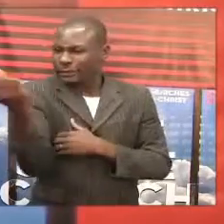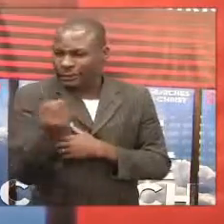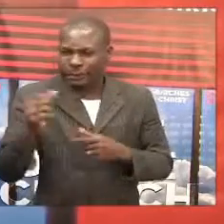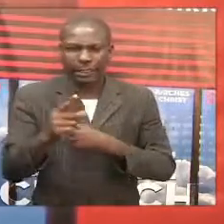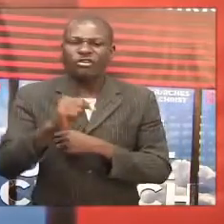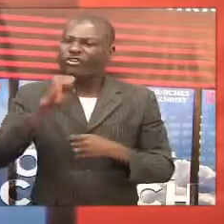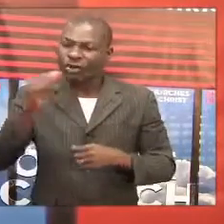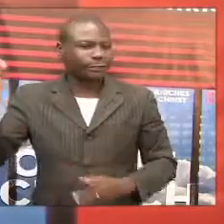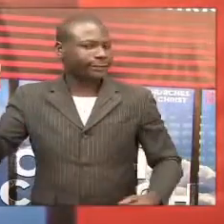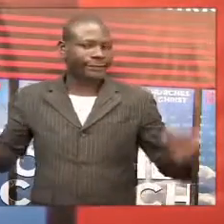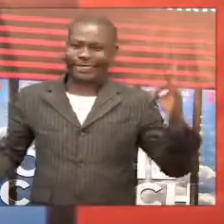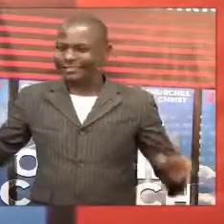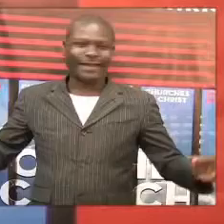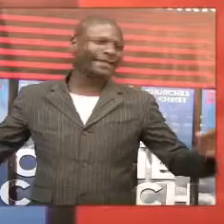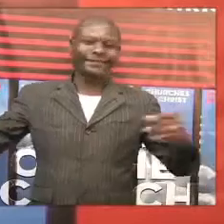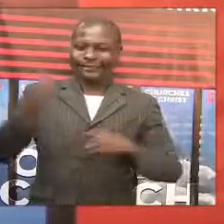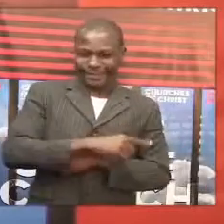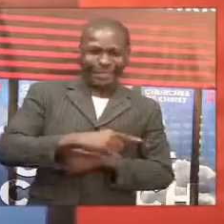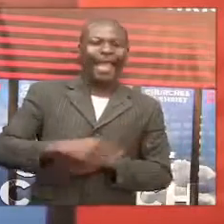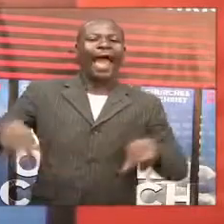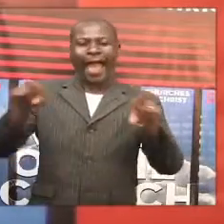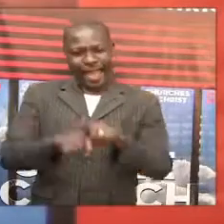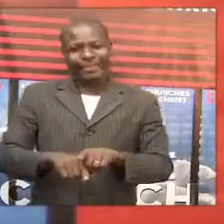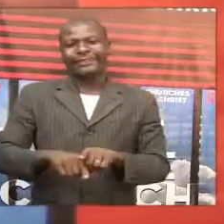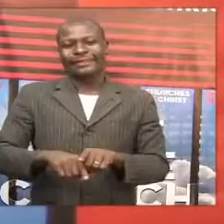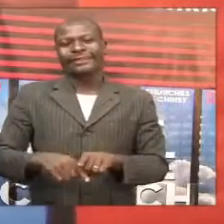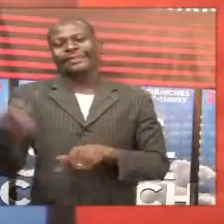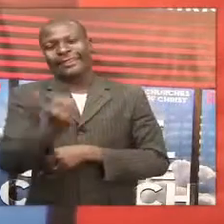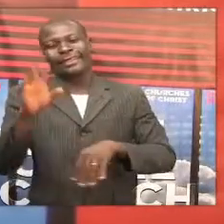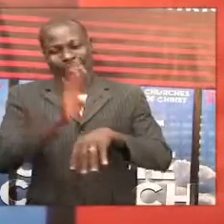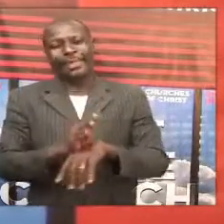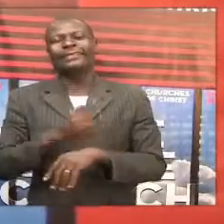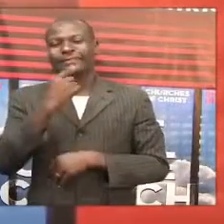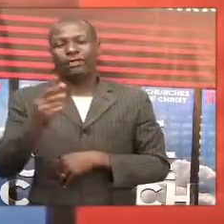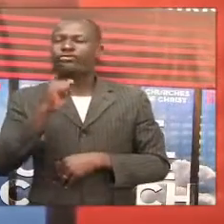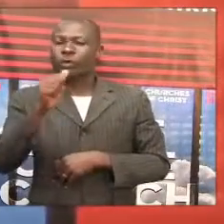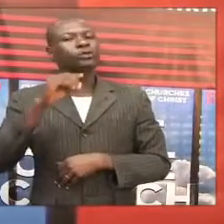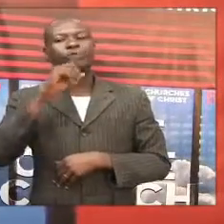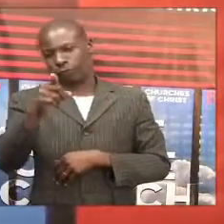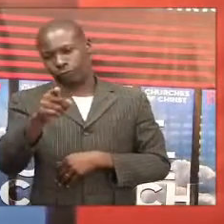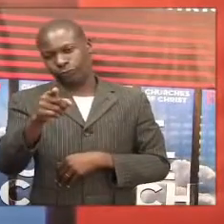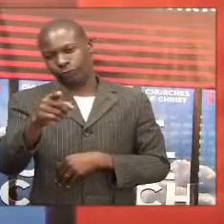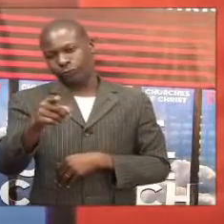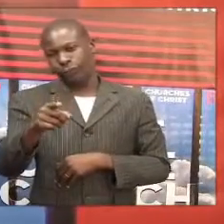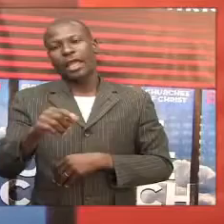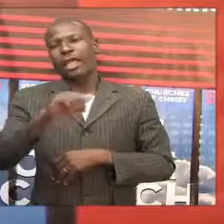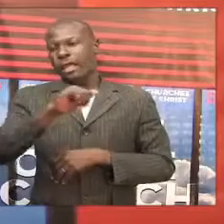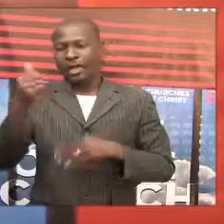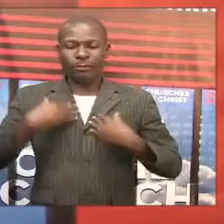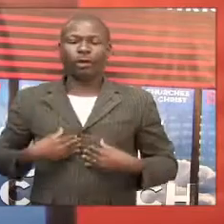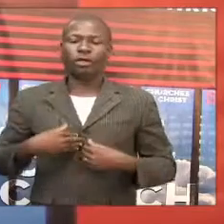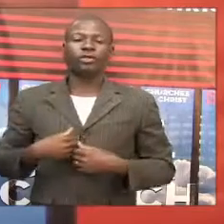na memeda for e ka dia chire yin it is never true. Anya sa na tye obia wotua abakosam bia nso nimsa sasem we no